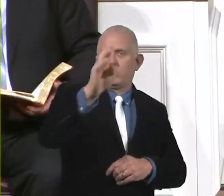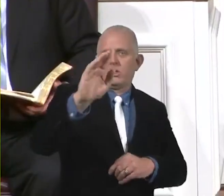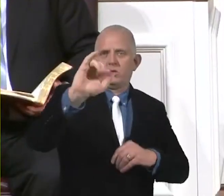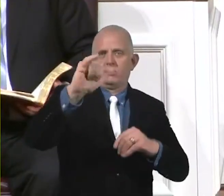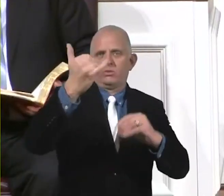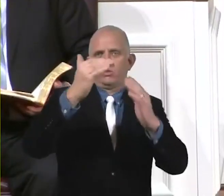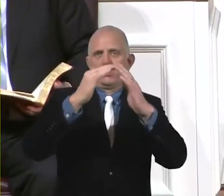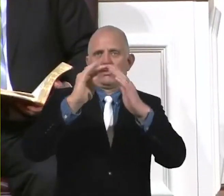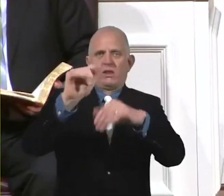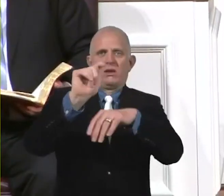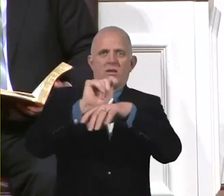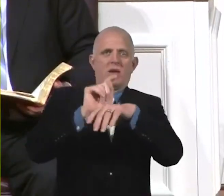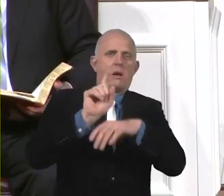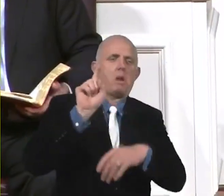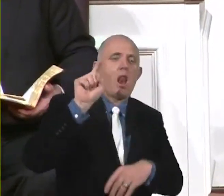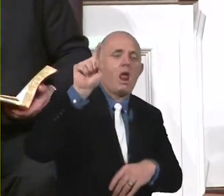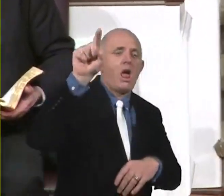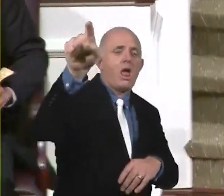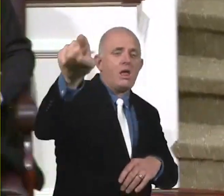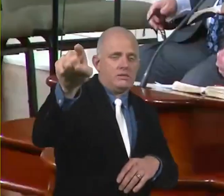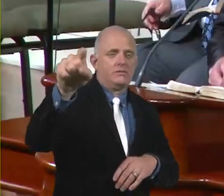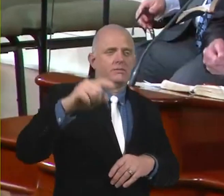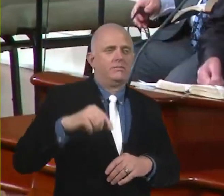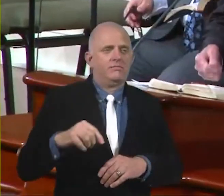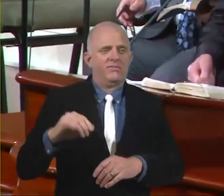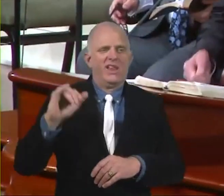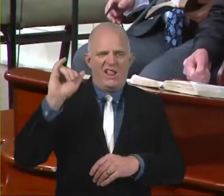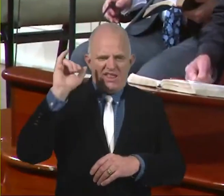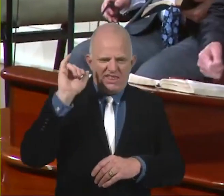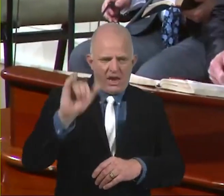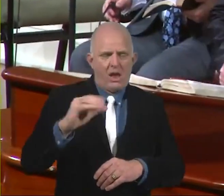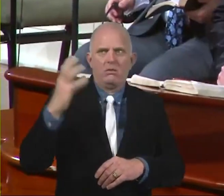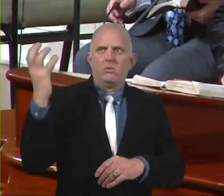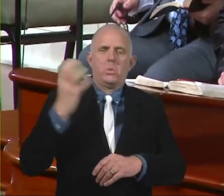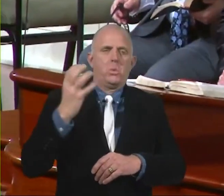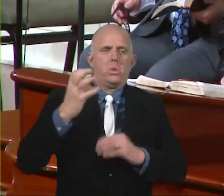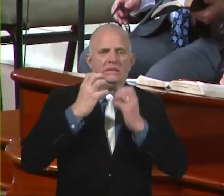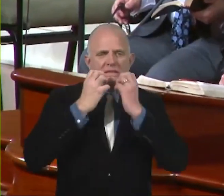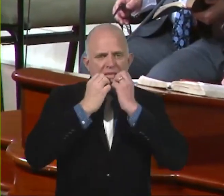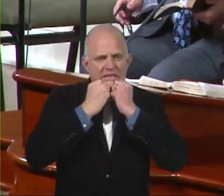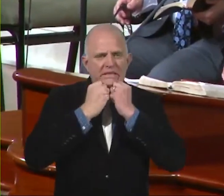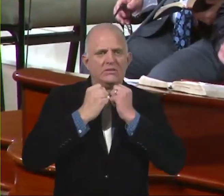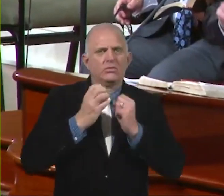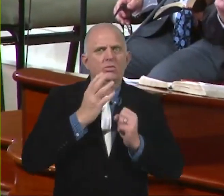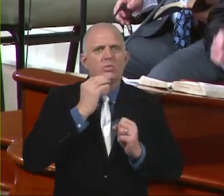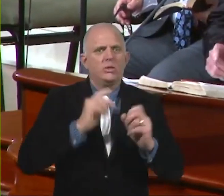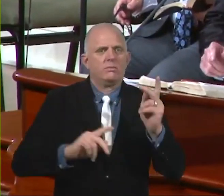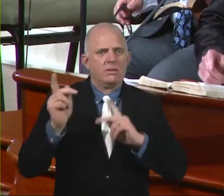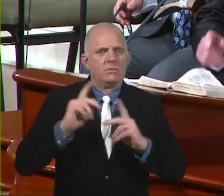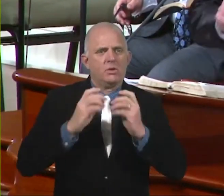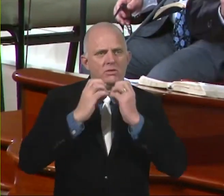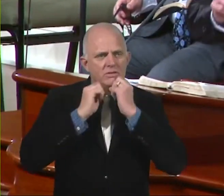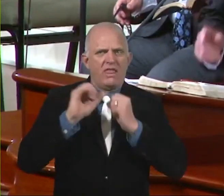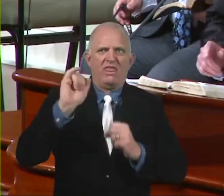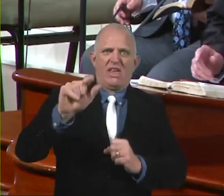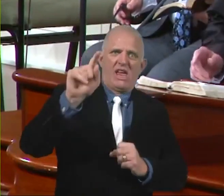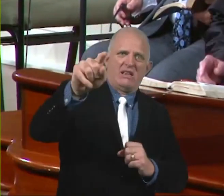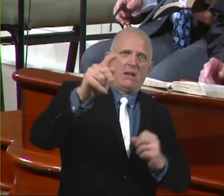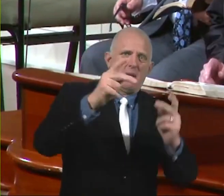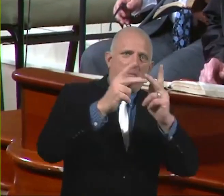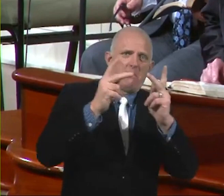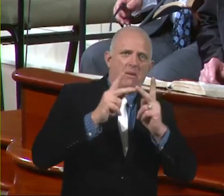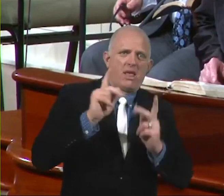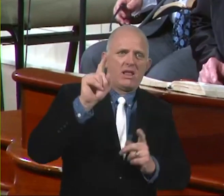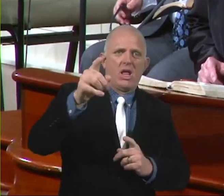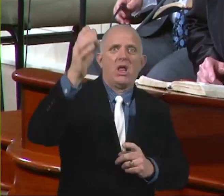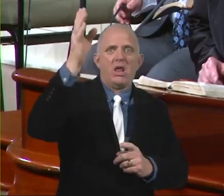temple. That's how much the temple meant to the Jews. It was a place where God